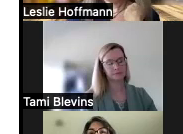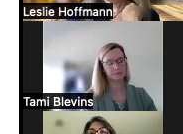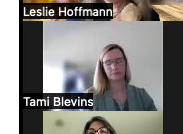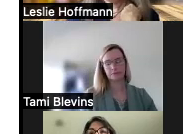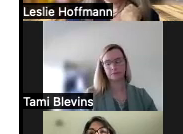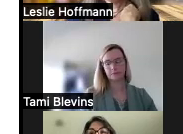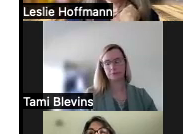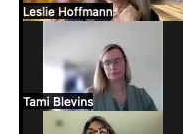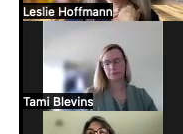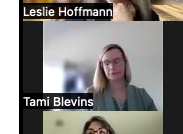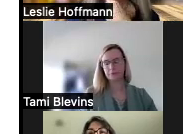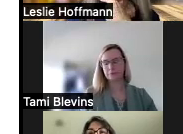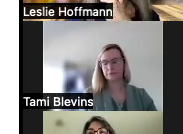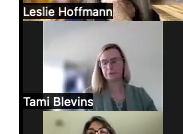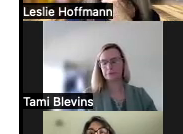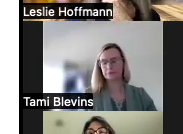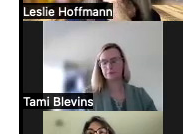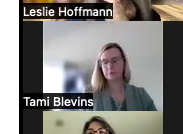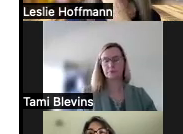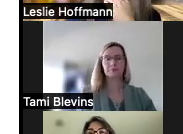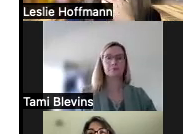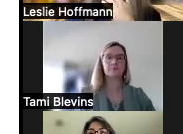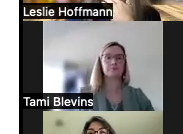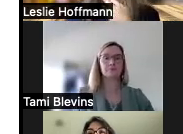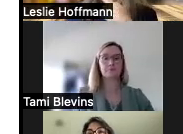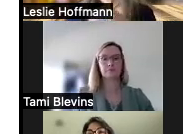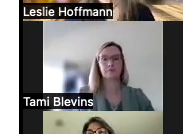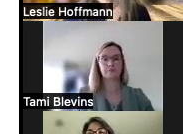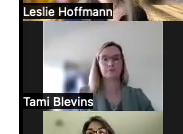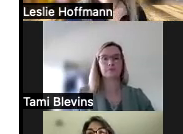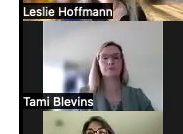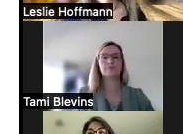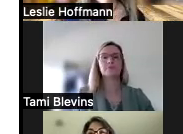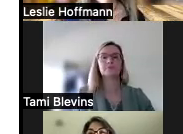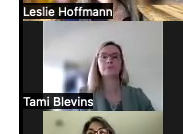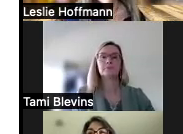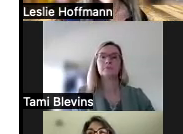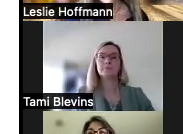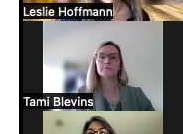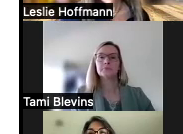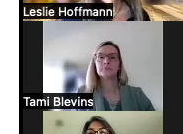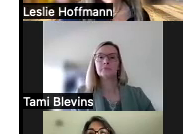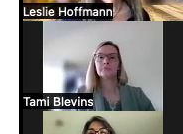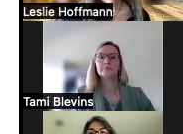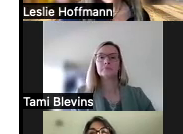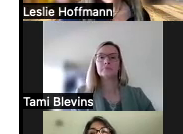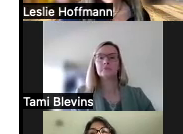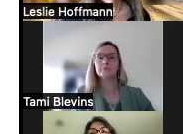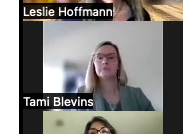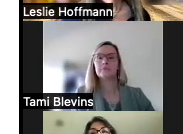understand podcasts, and they focus on topics such as working in the midst of workforce